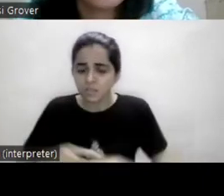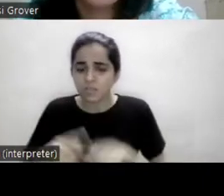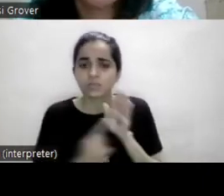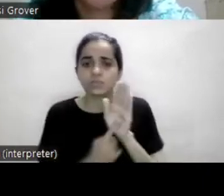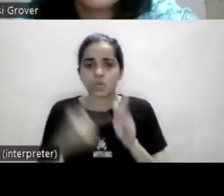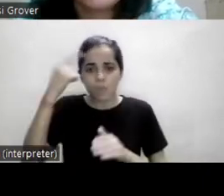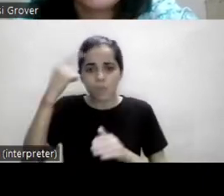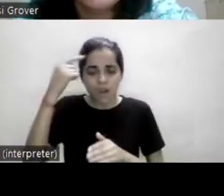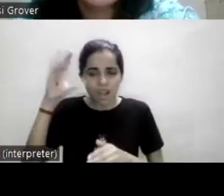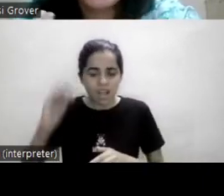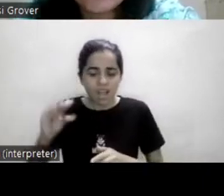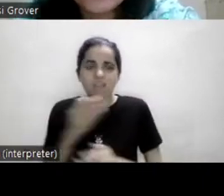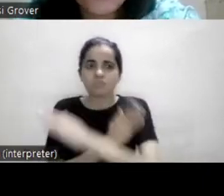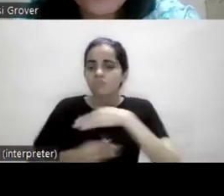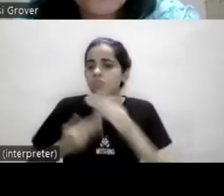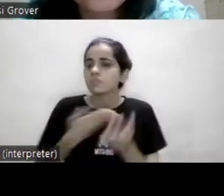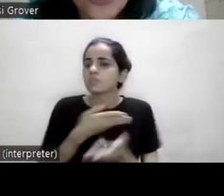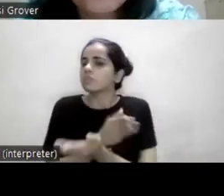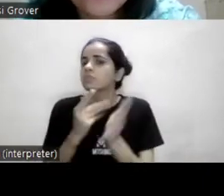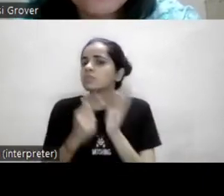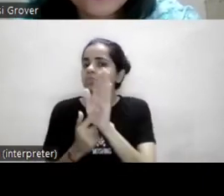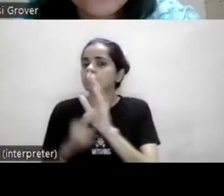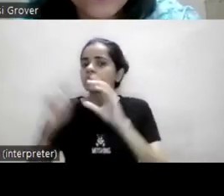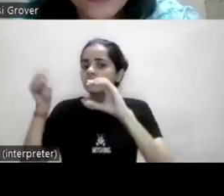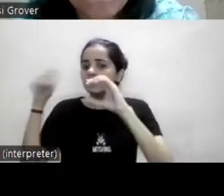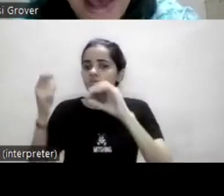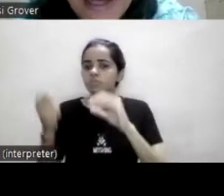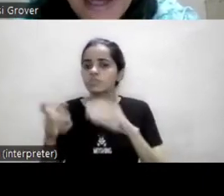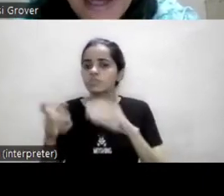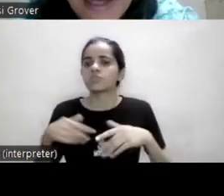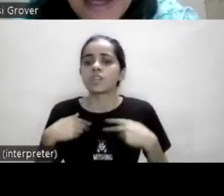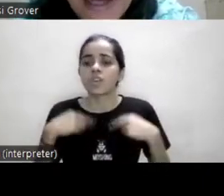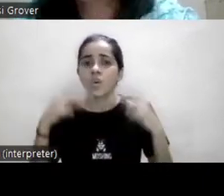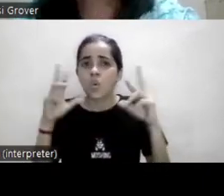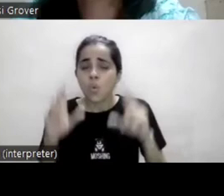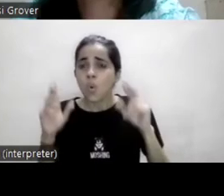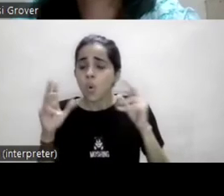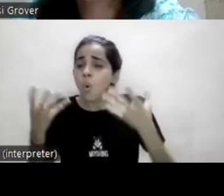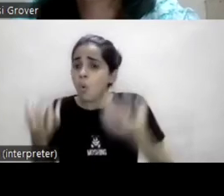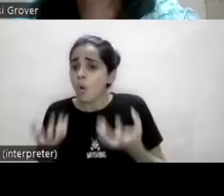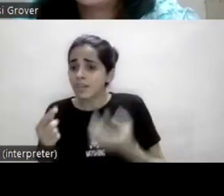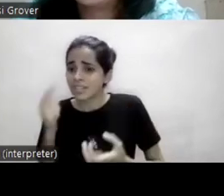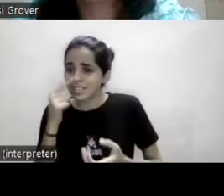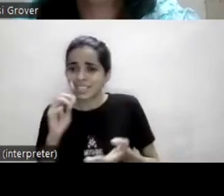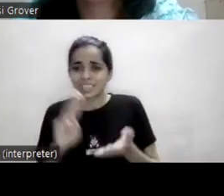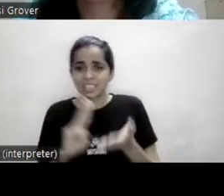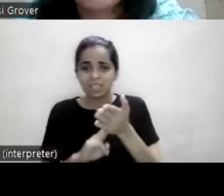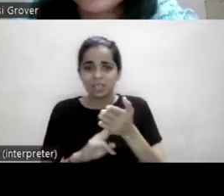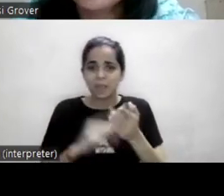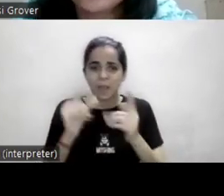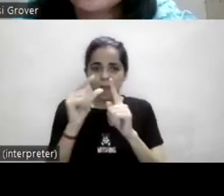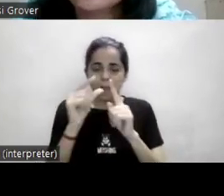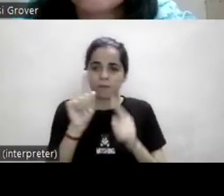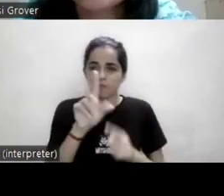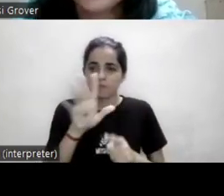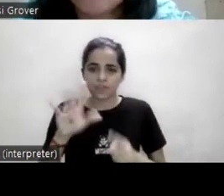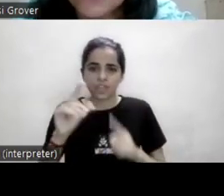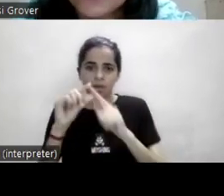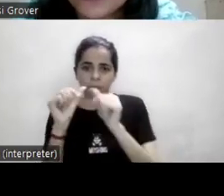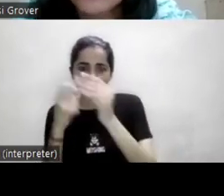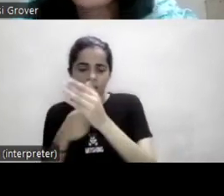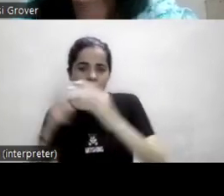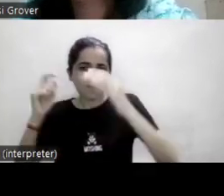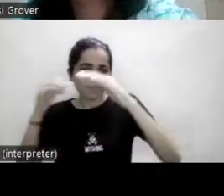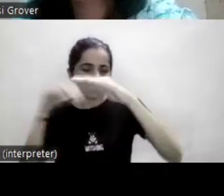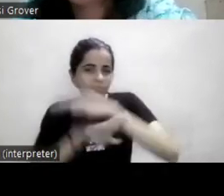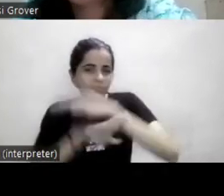this woman, Meety. She would talk about how she wishes to get married, how she wishes to take up these feminine roles of being a